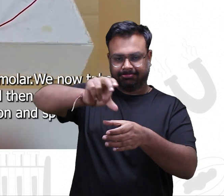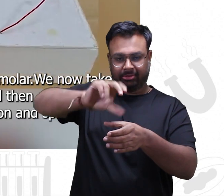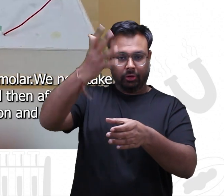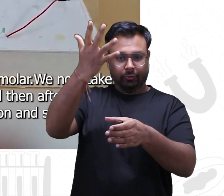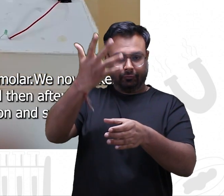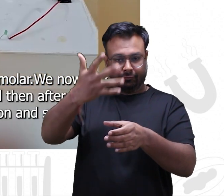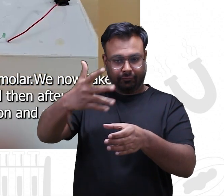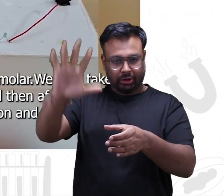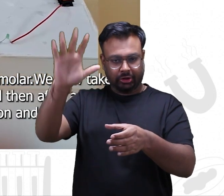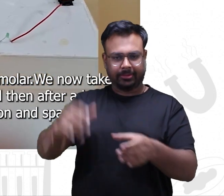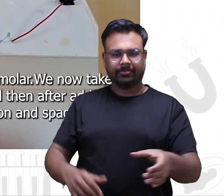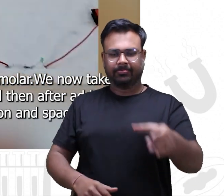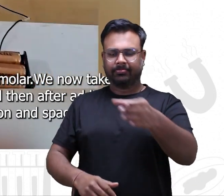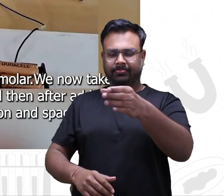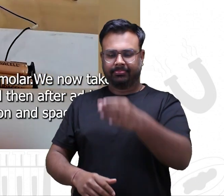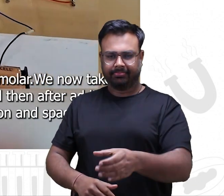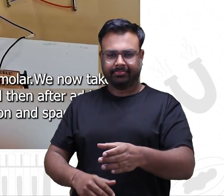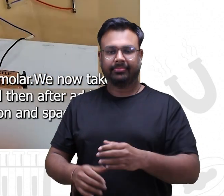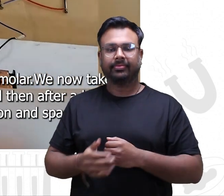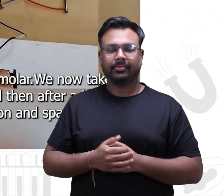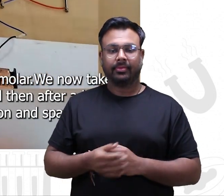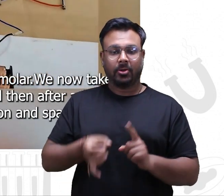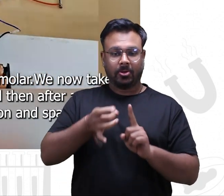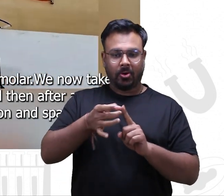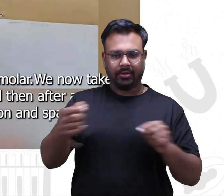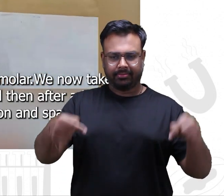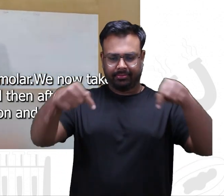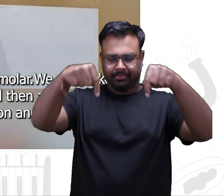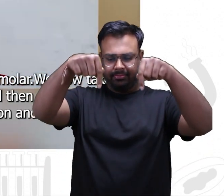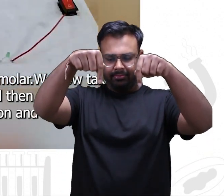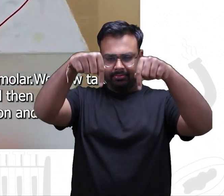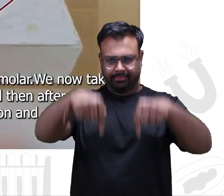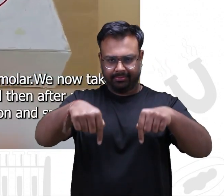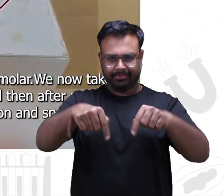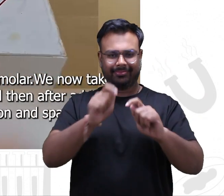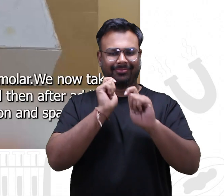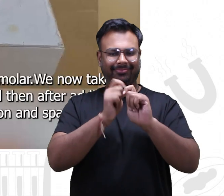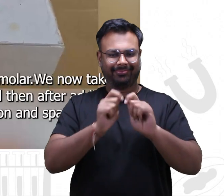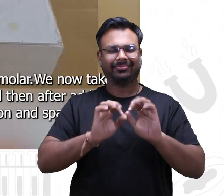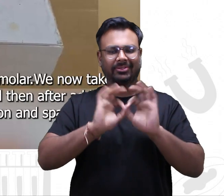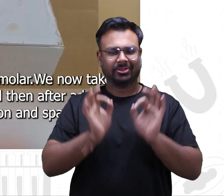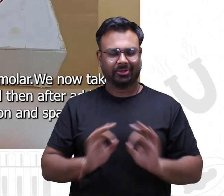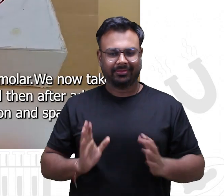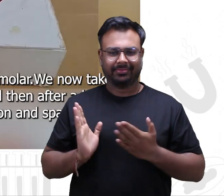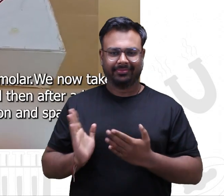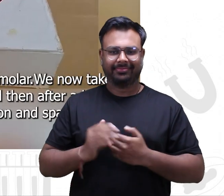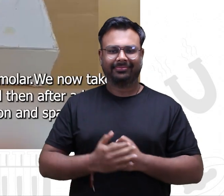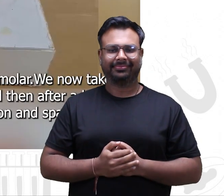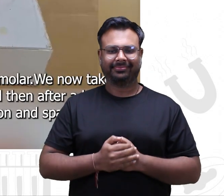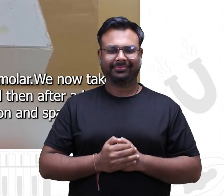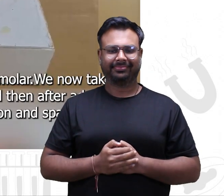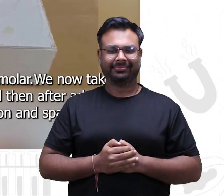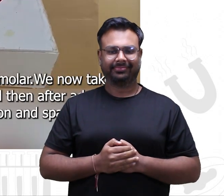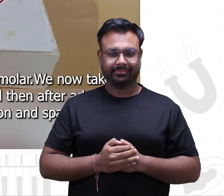molar dilute hydrochloric acid, and then after adding 40 ml of solution to the beaker, insert the nails